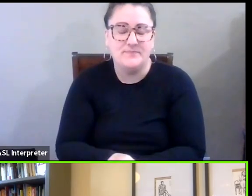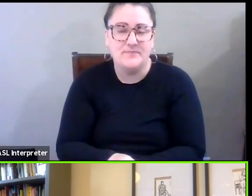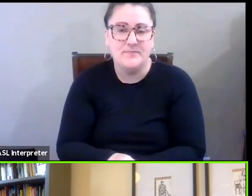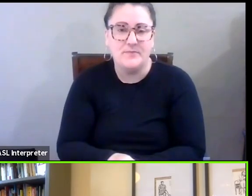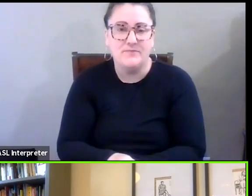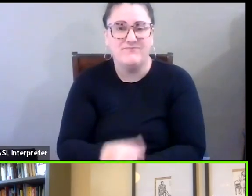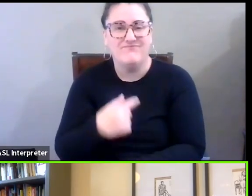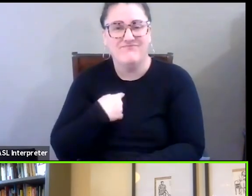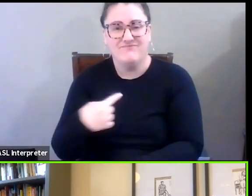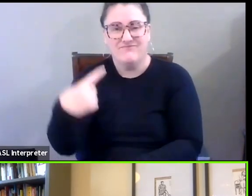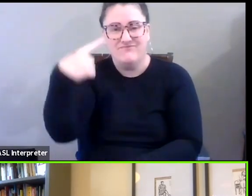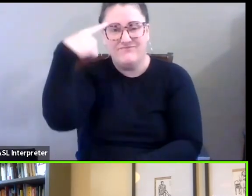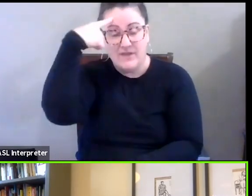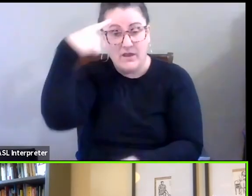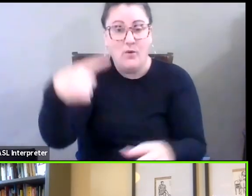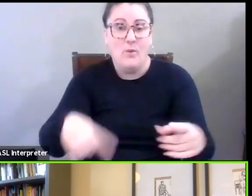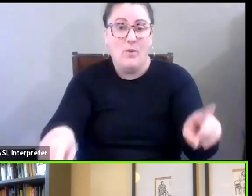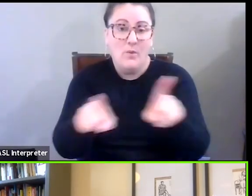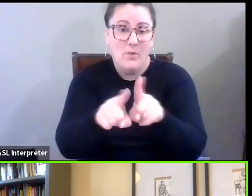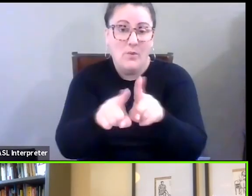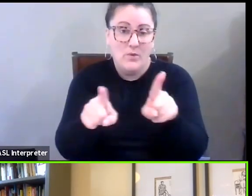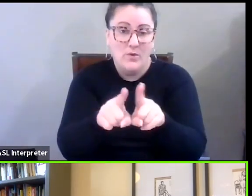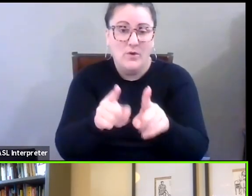of that as also